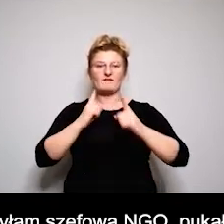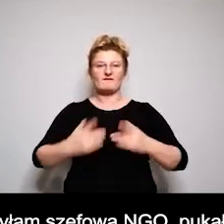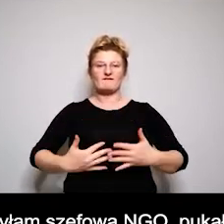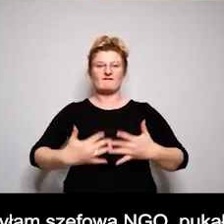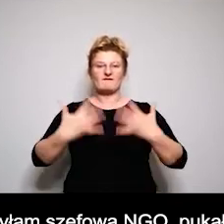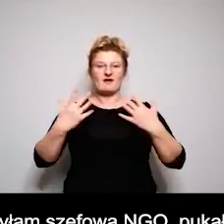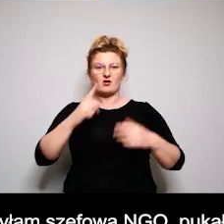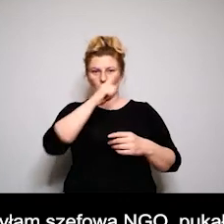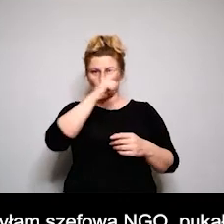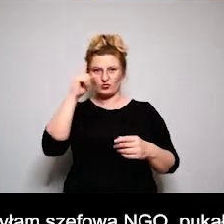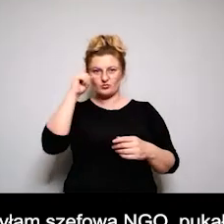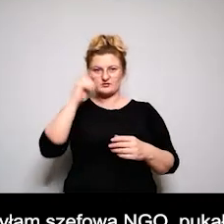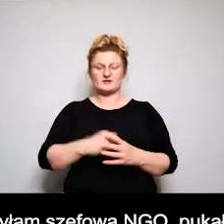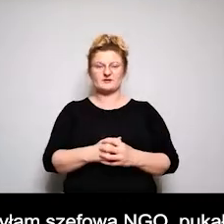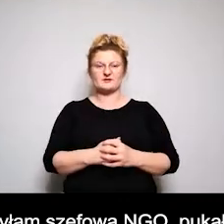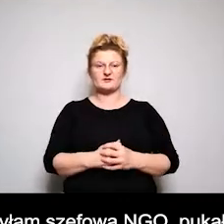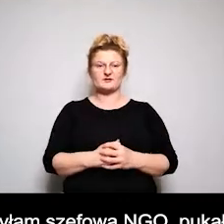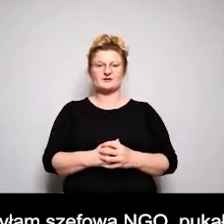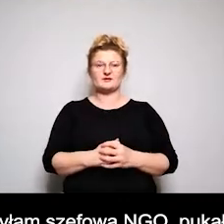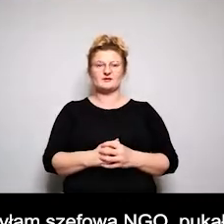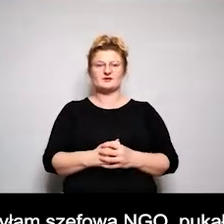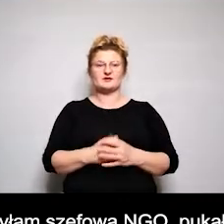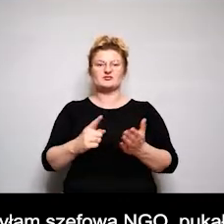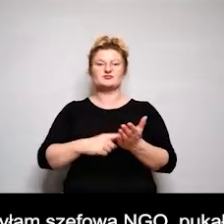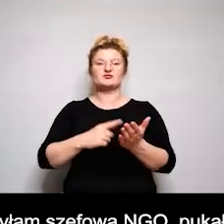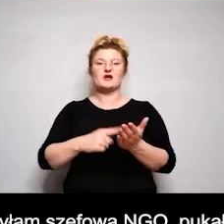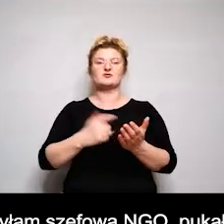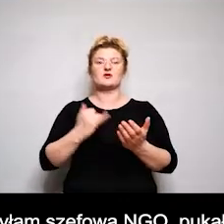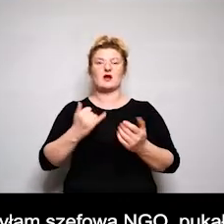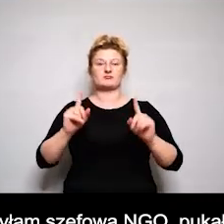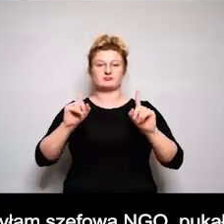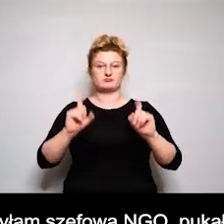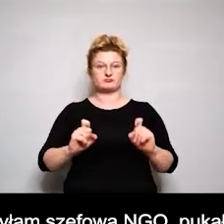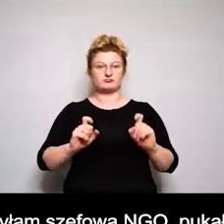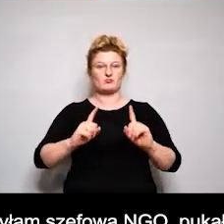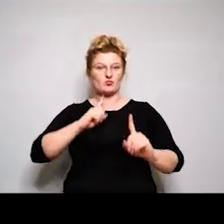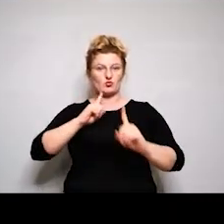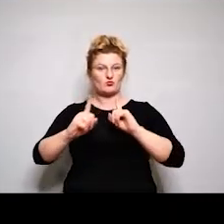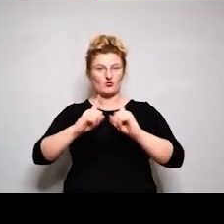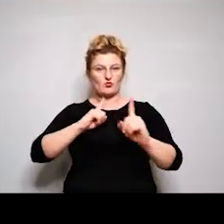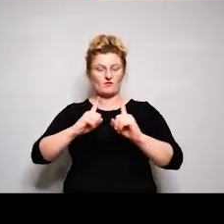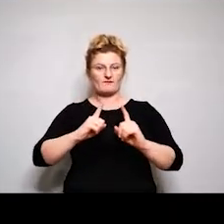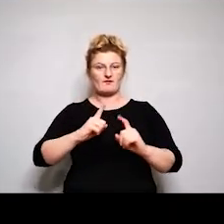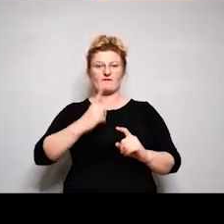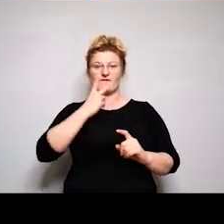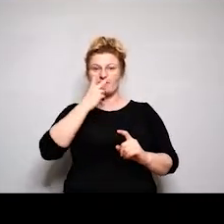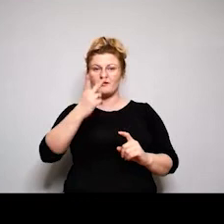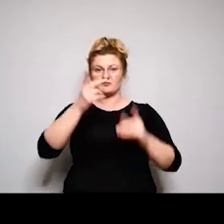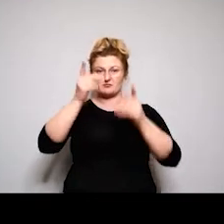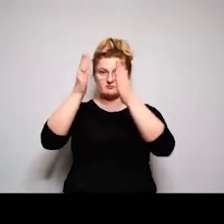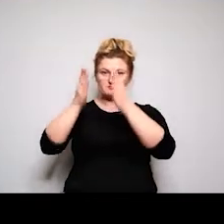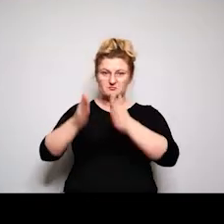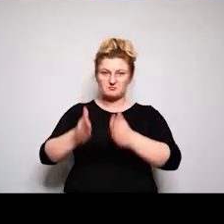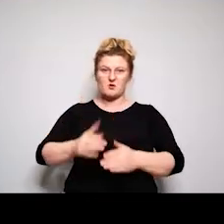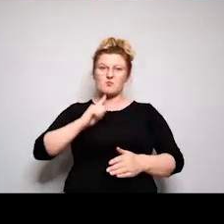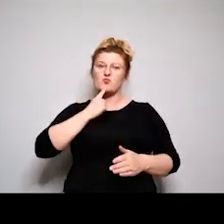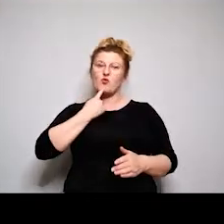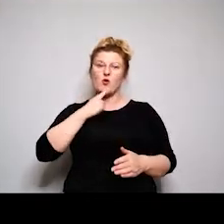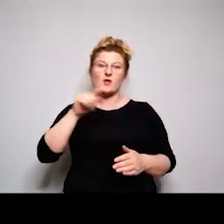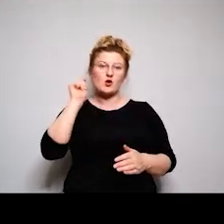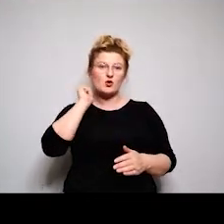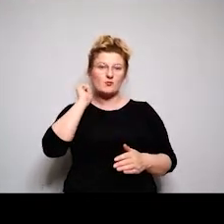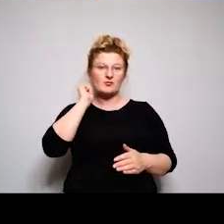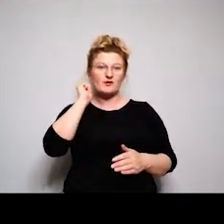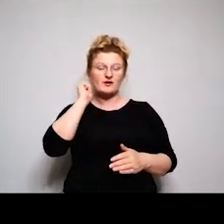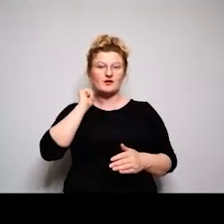it's like, oh yeah, sure, yeah, of course, yeah, thank you, you know. But you have to be persistent. That's very important. I would say,